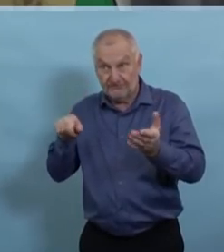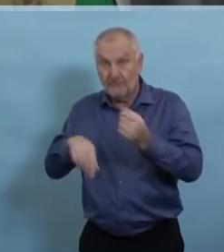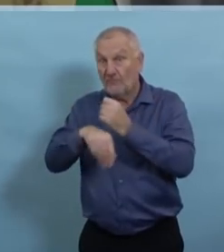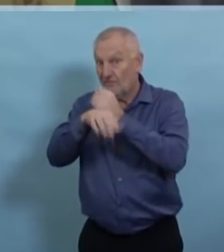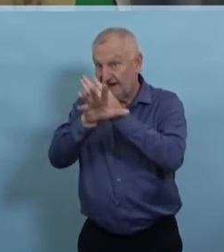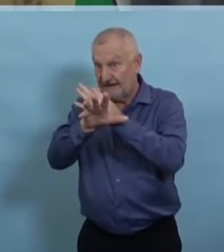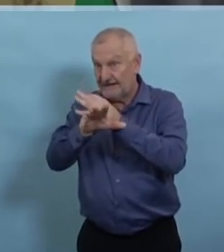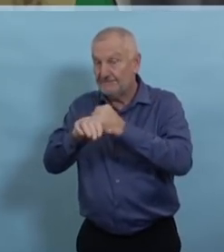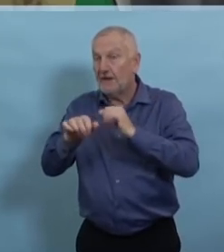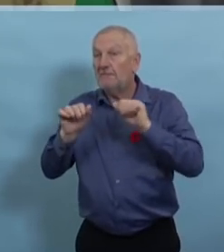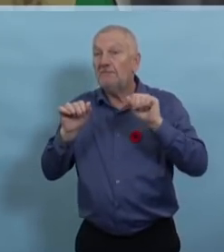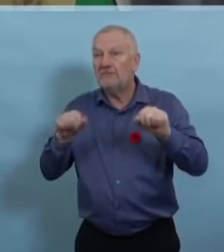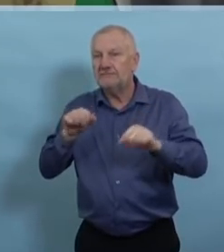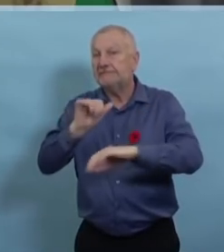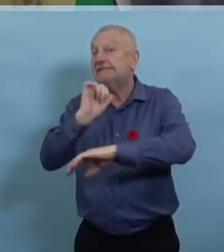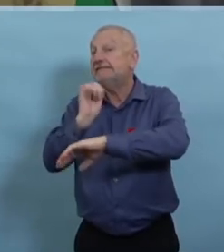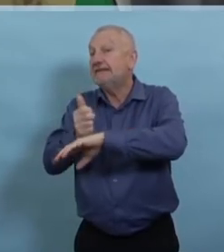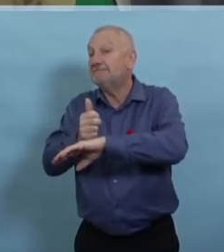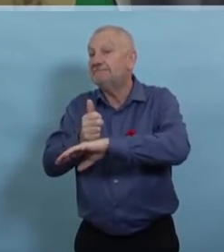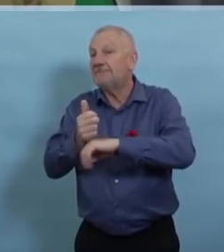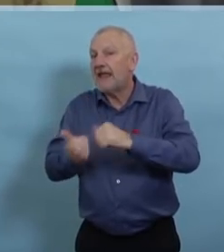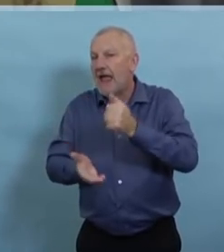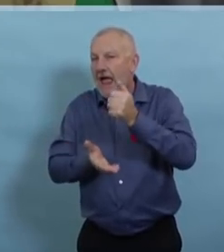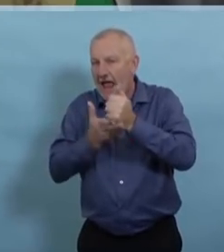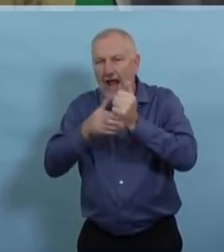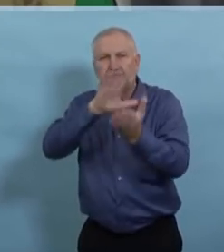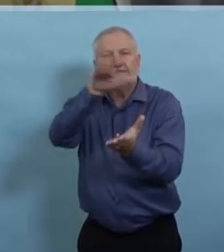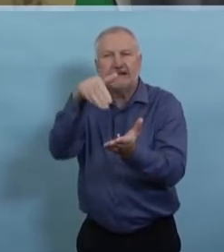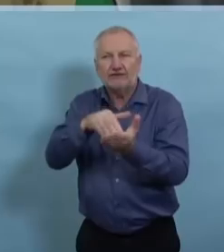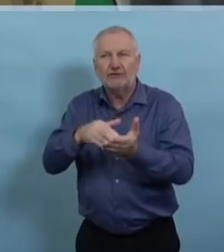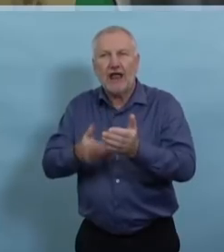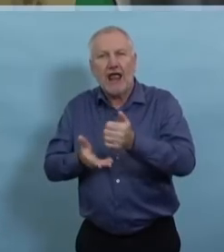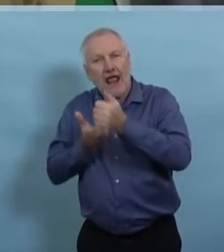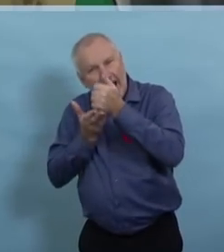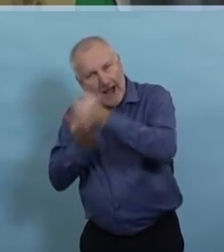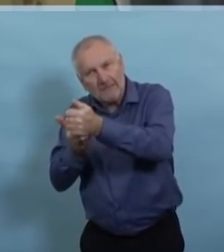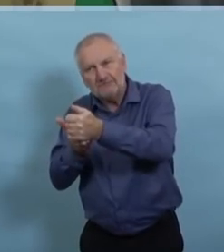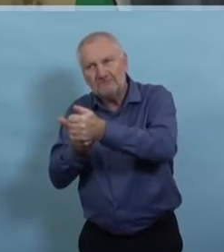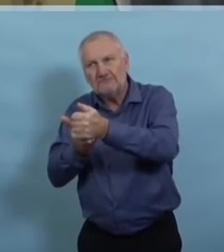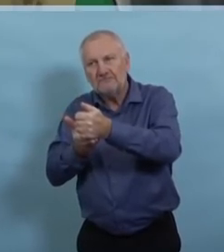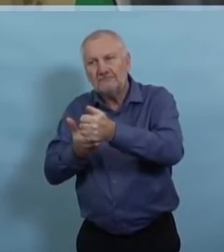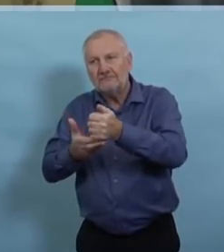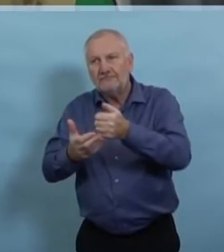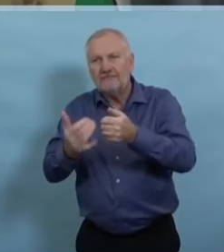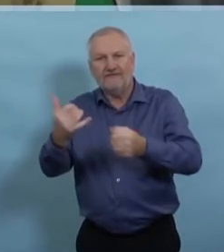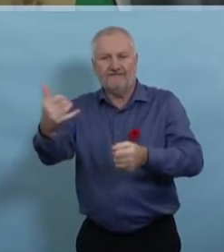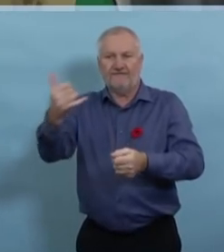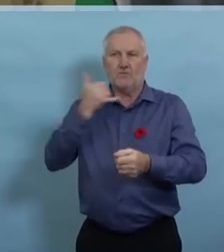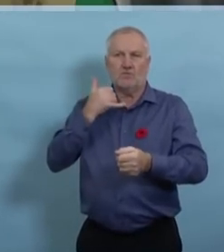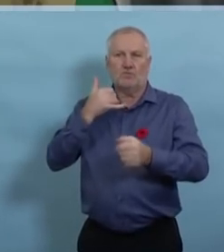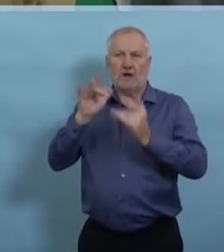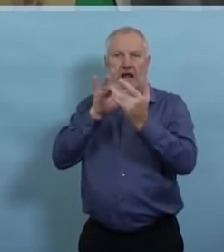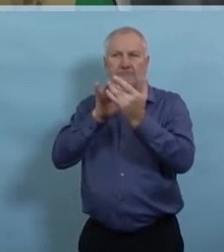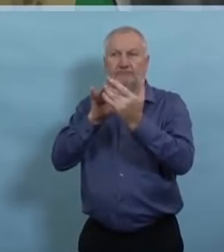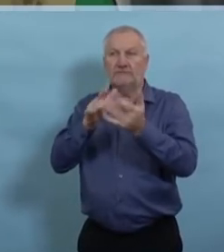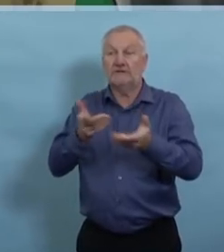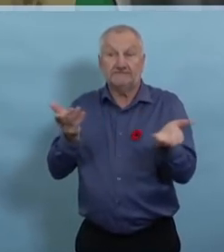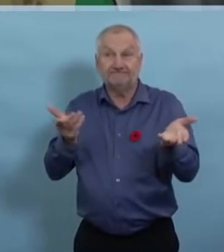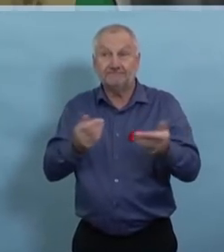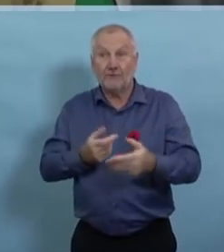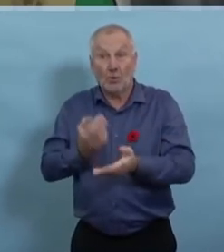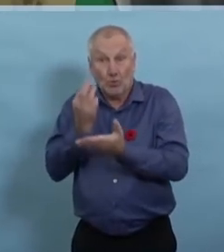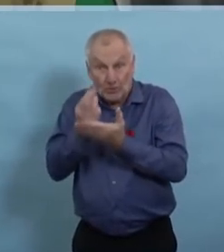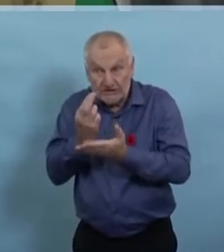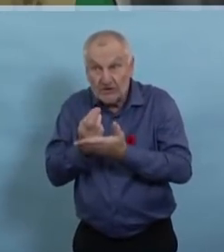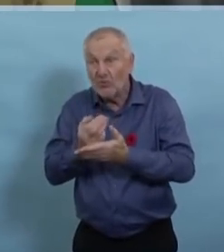center that'll be set up. Also importantly, they'll be developing a lot of resources. So resources that'll be